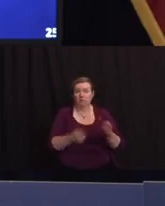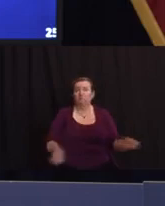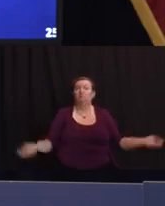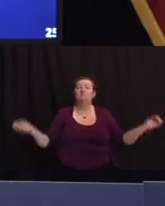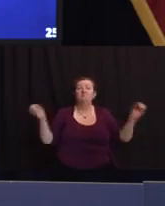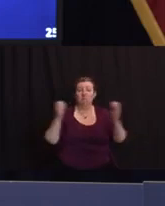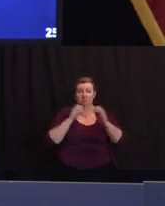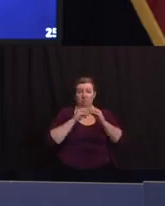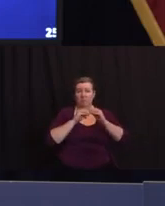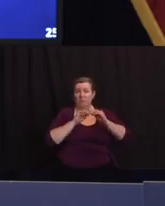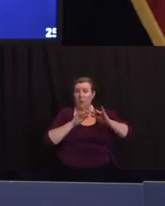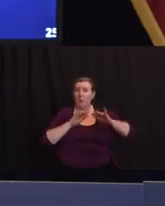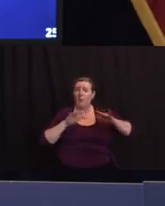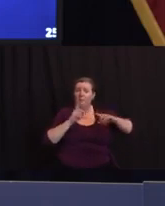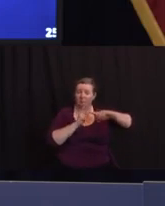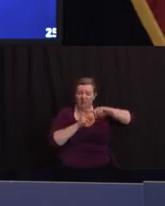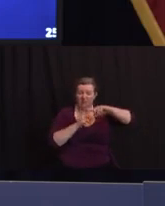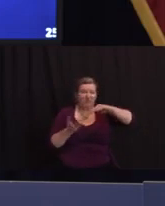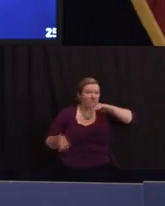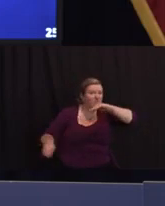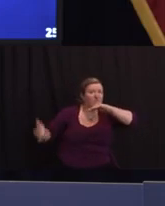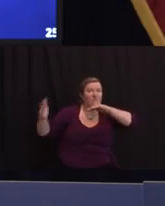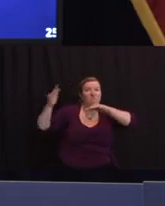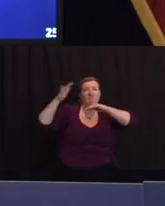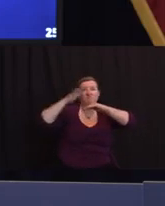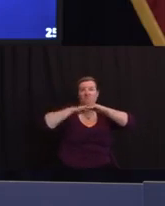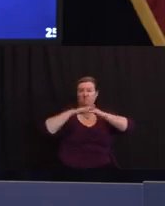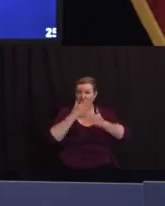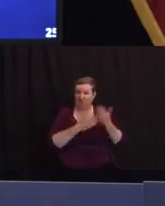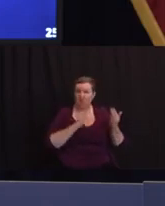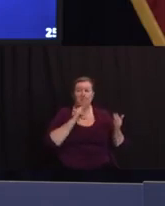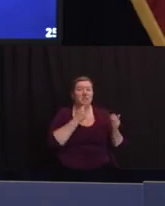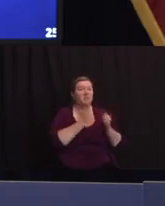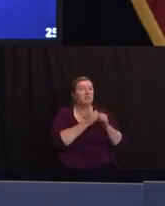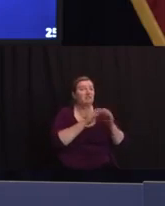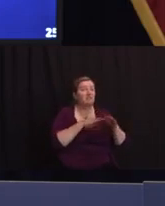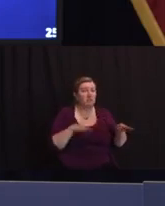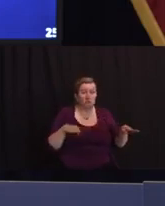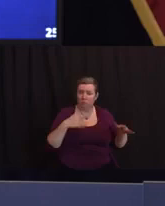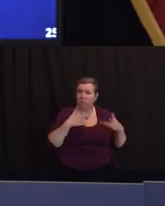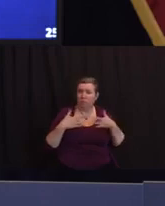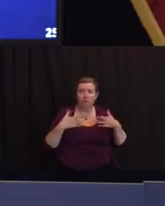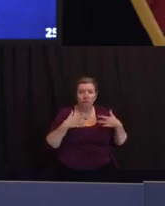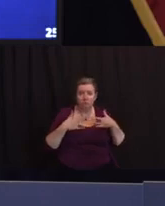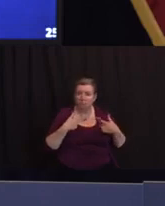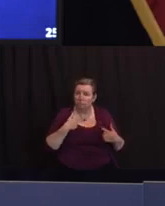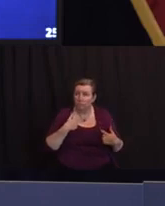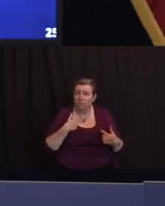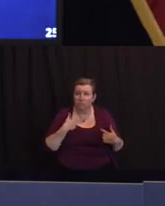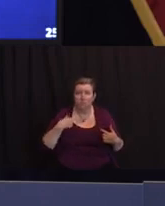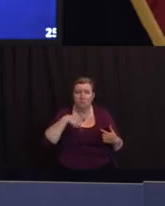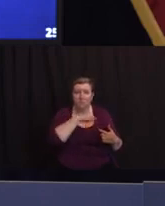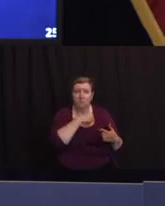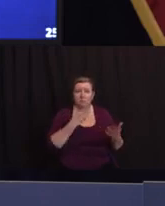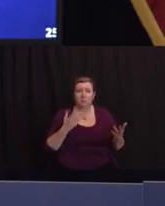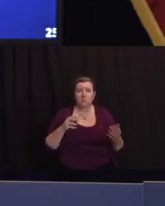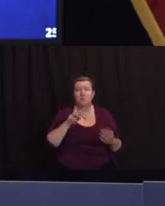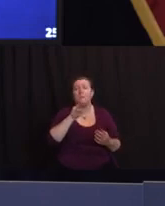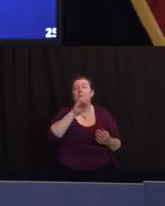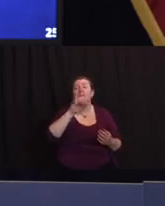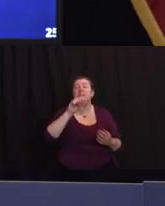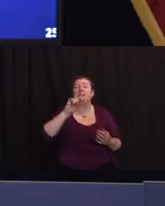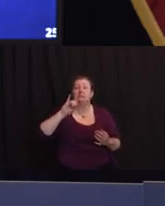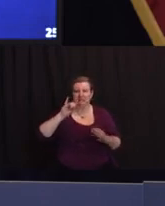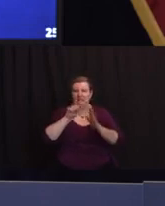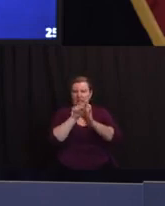vaccinated, including severe cases. We are concerned. In both Mississippi and Alabama, some children diagnosed